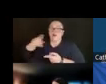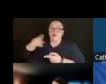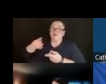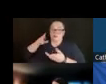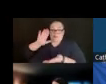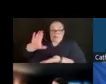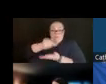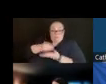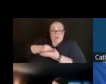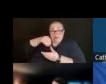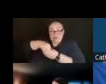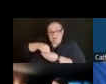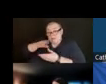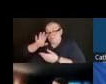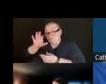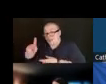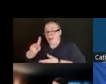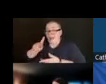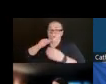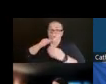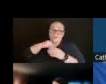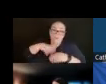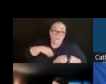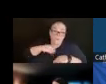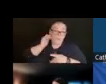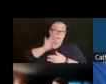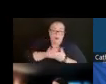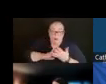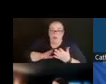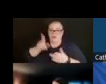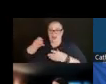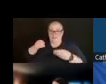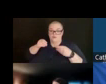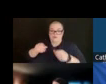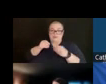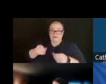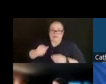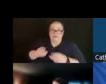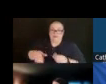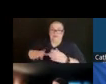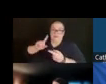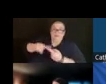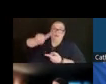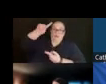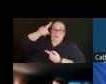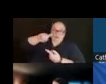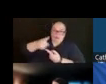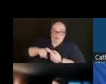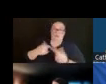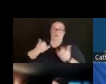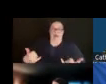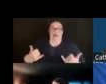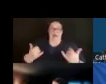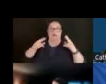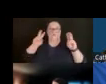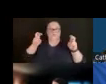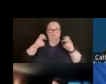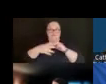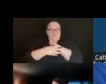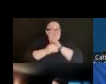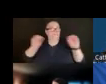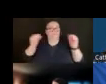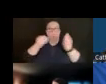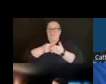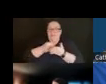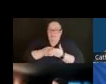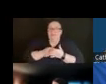point Medicaid can start to pick up the nursing home. It is similar with our family members, although, they're not living